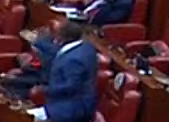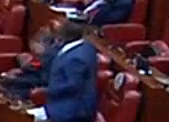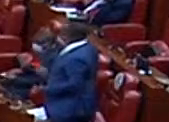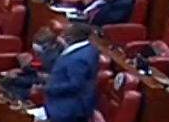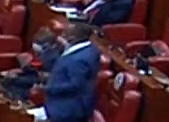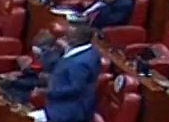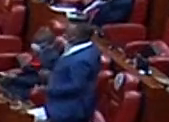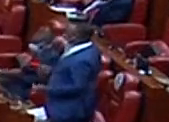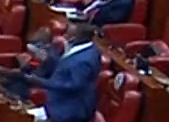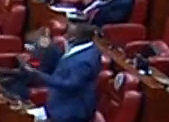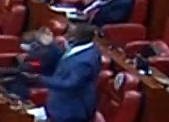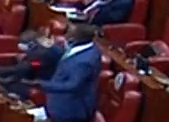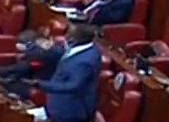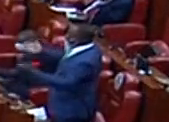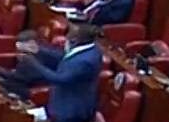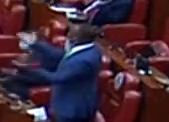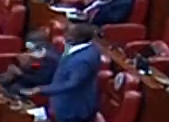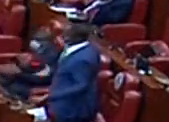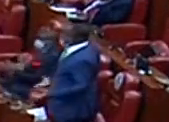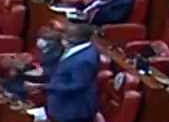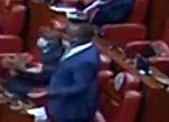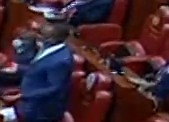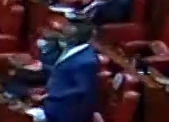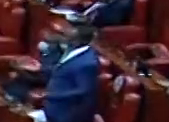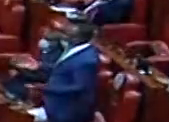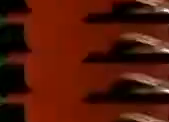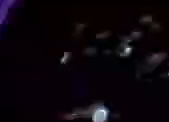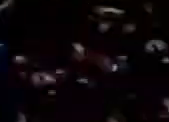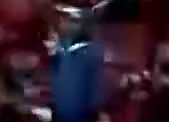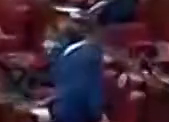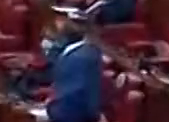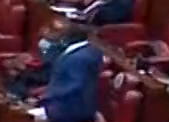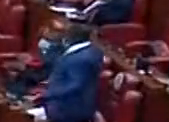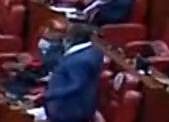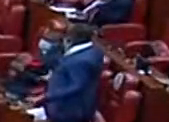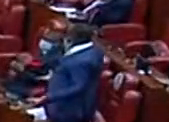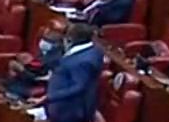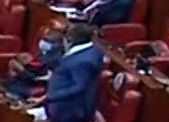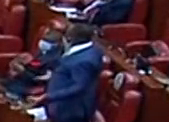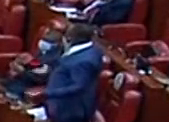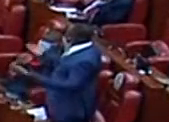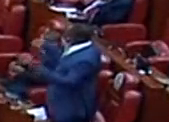for Jubilee, this is the time they should harmonize, Mr. Speaker, and drop some